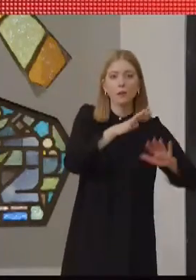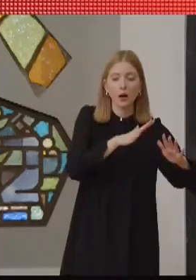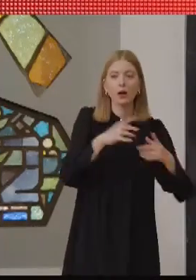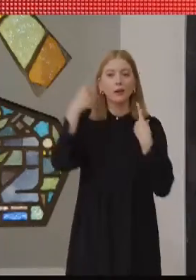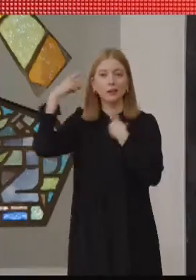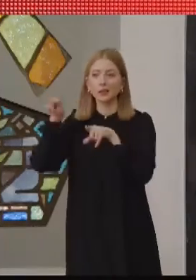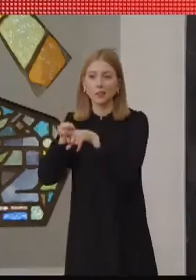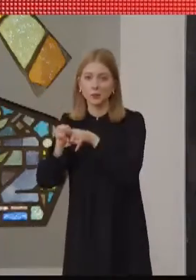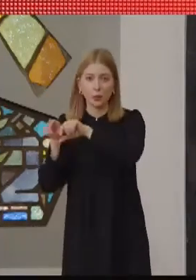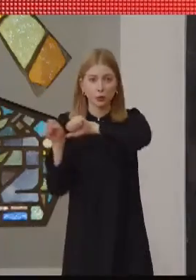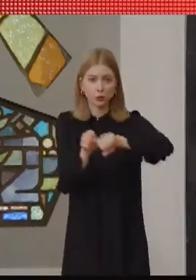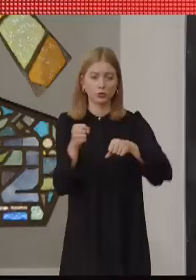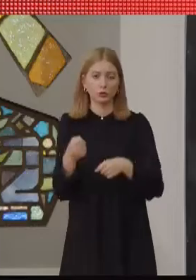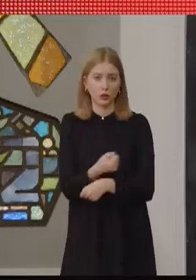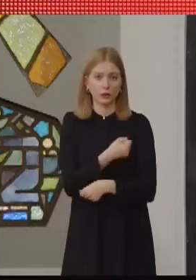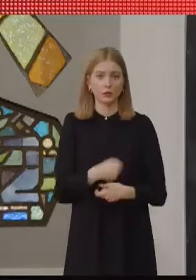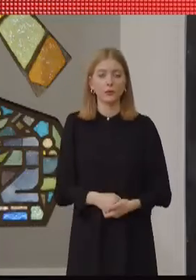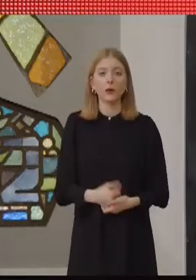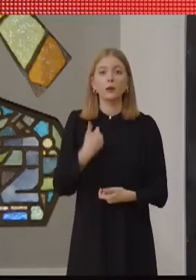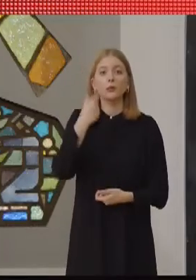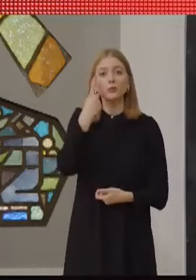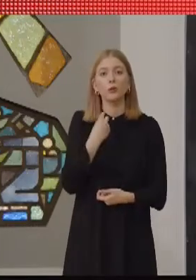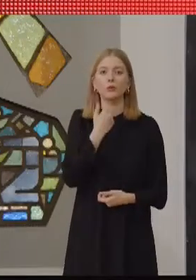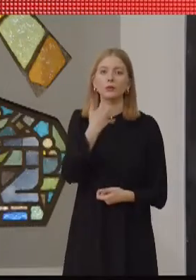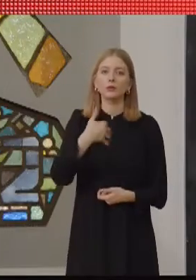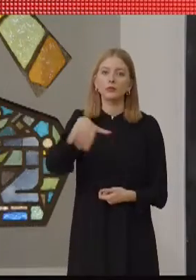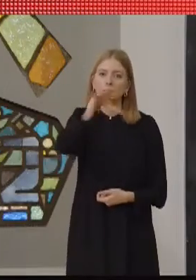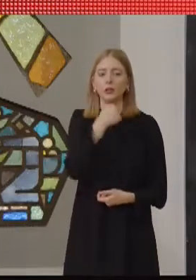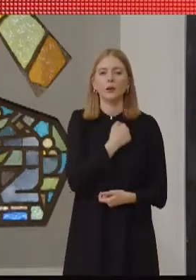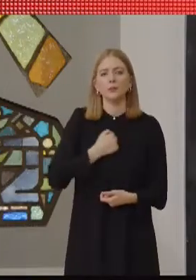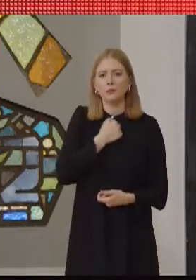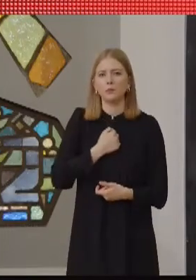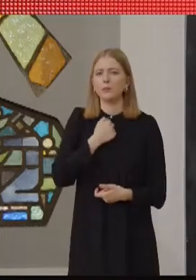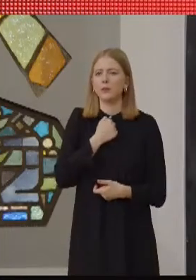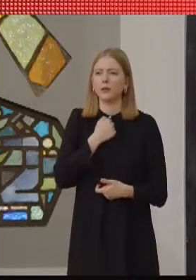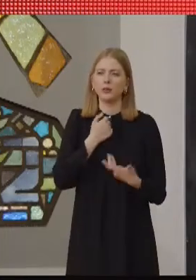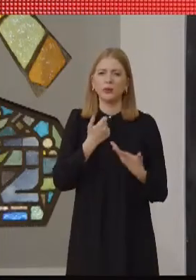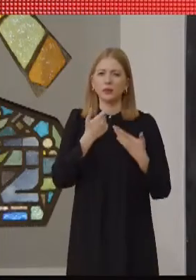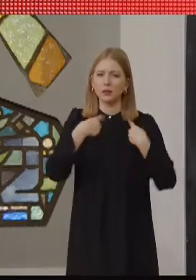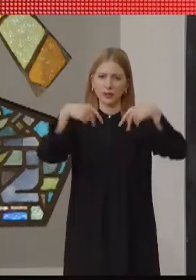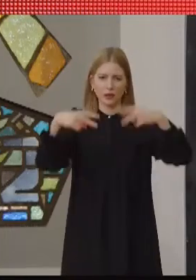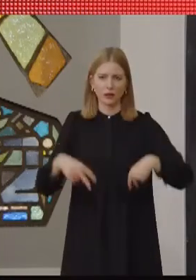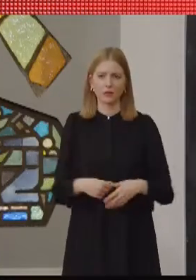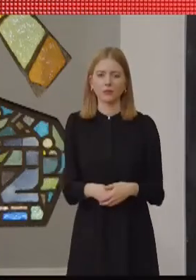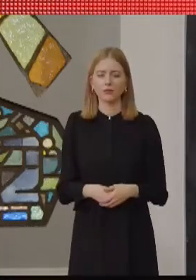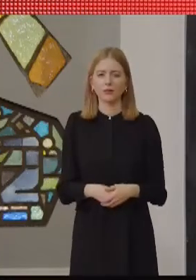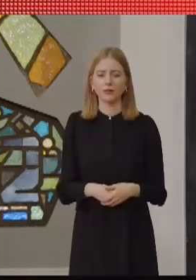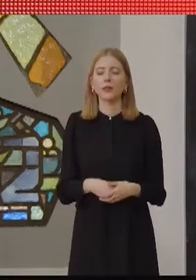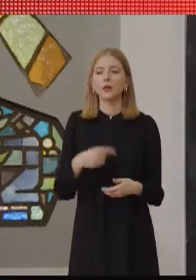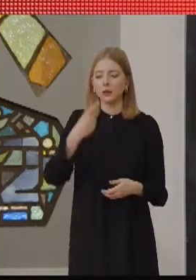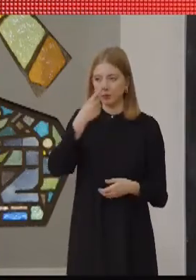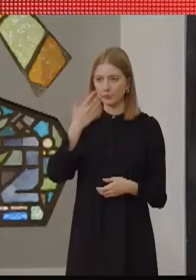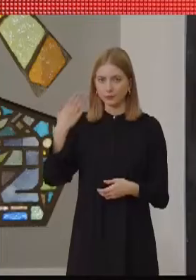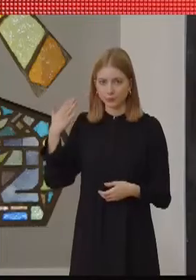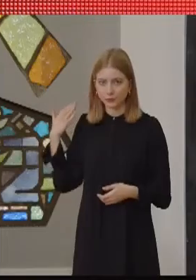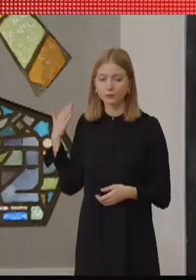need to have different opinions, but we want those fears and stereotypes to disappear in